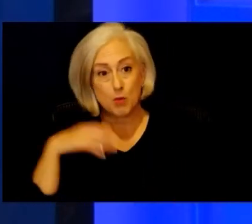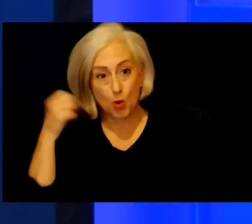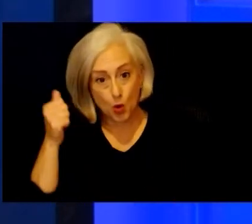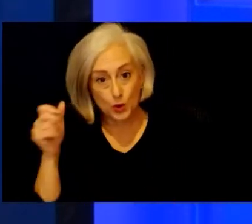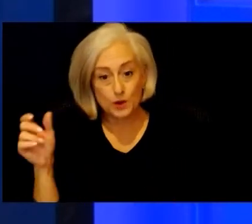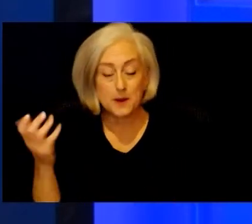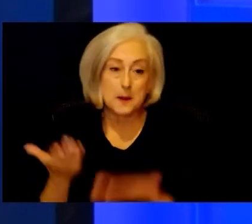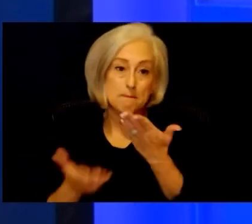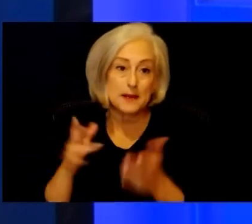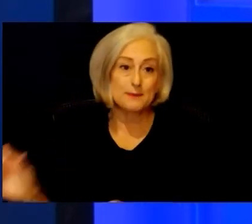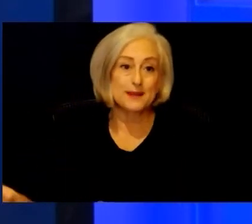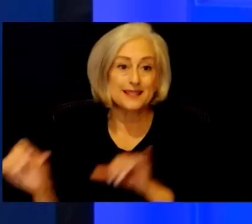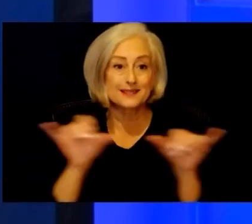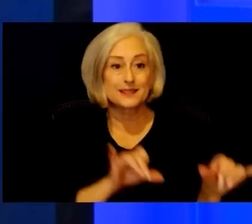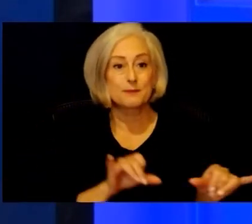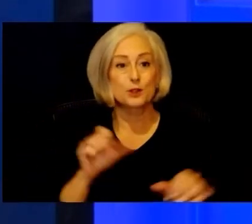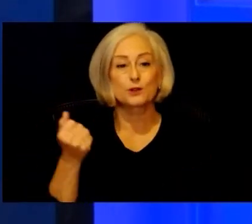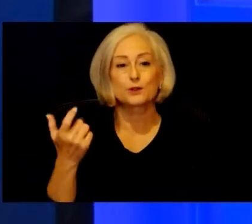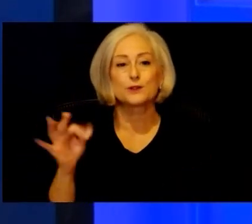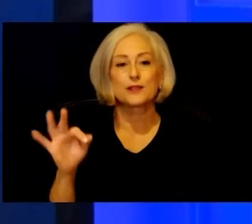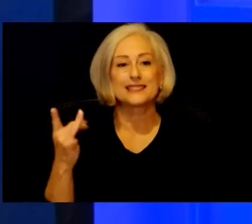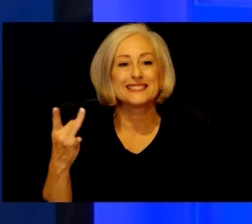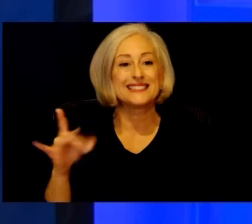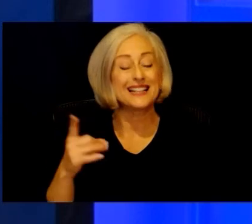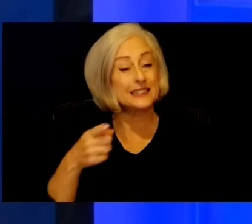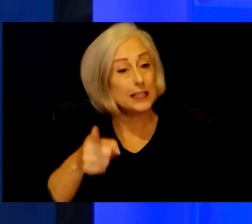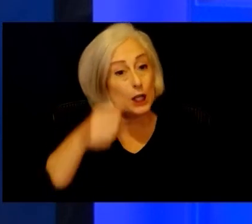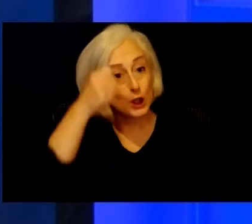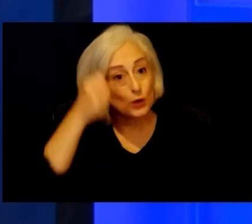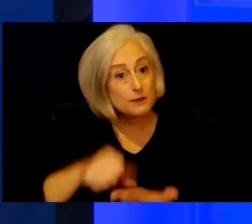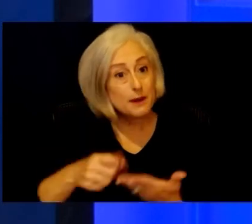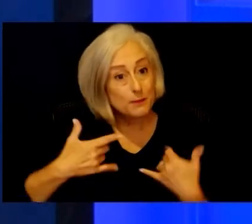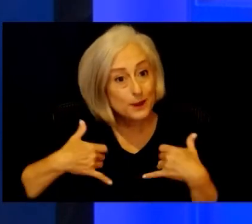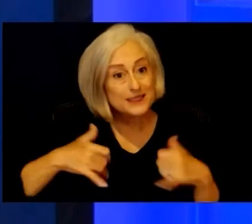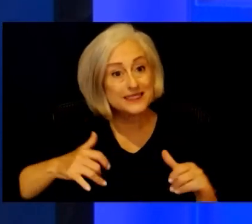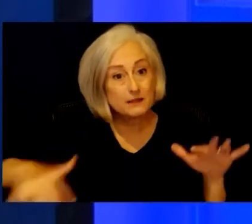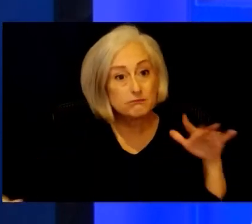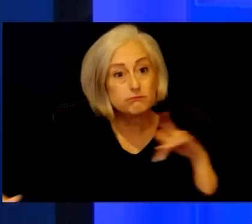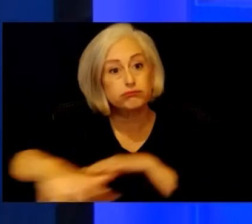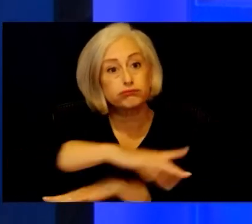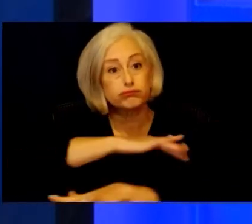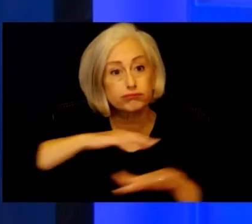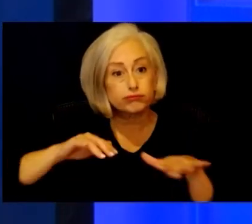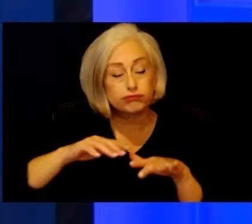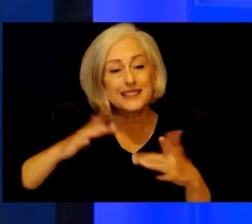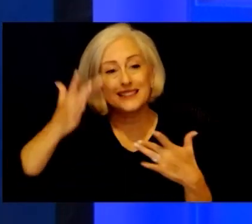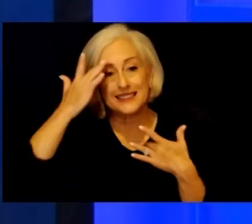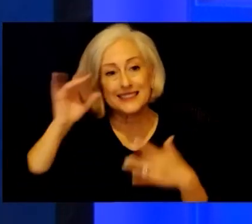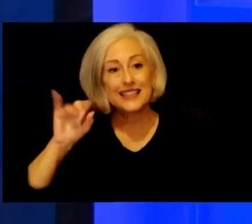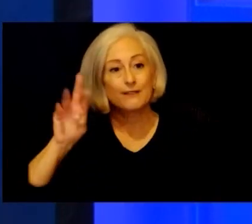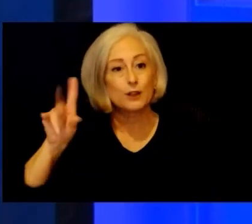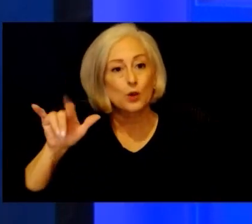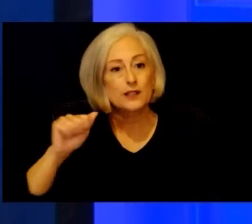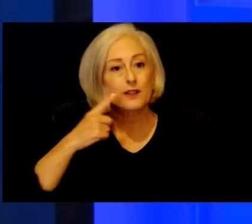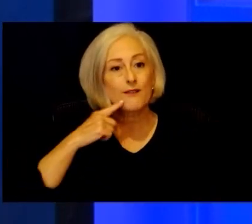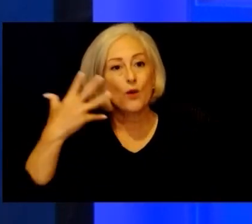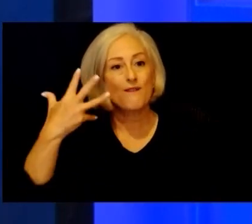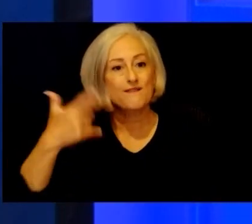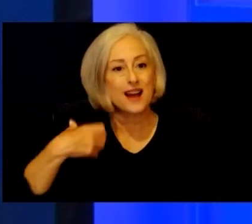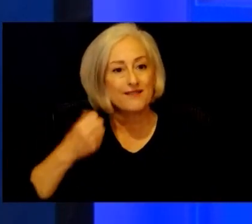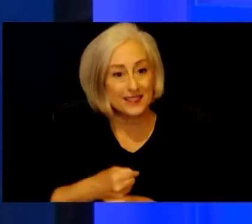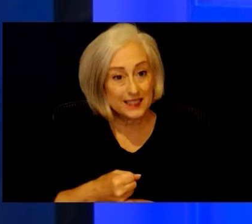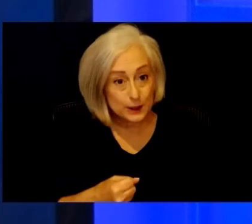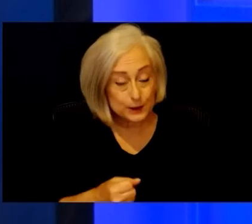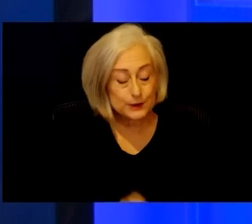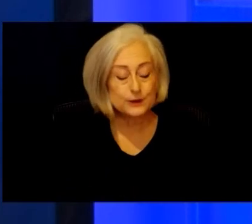1918. If you remember, there was still significant circulation of influenza for approximately 5 years. So again, when we talk